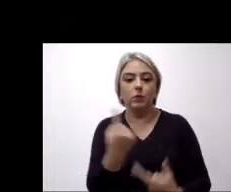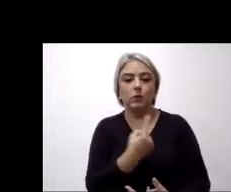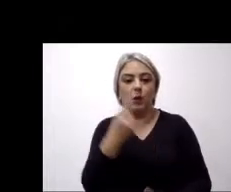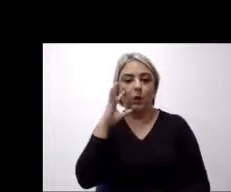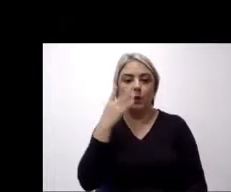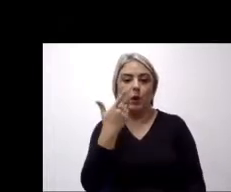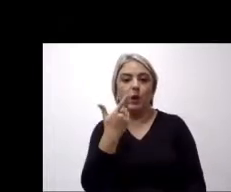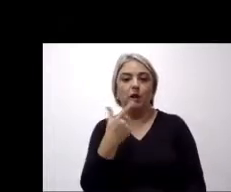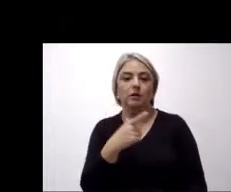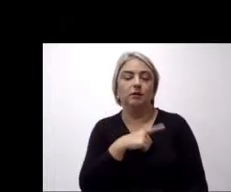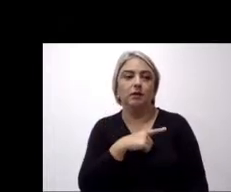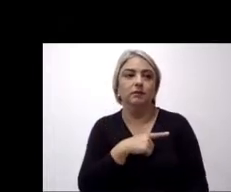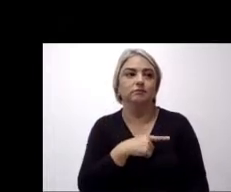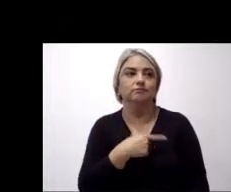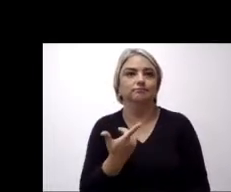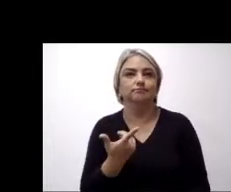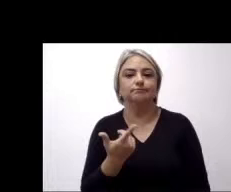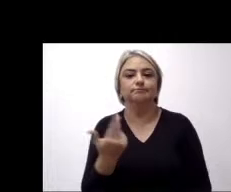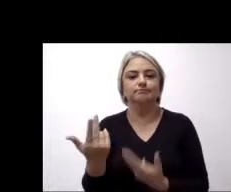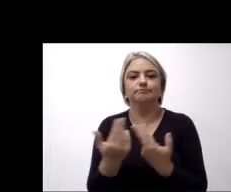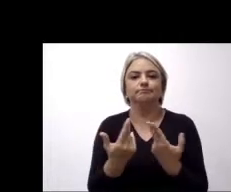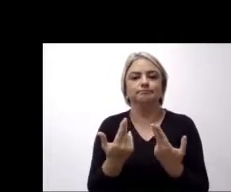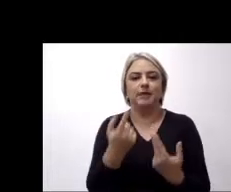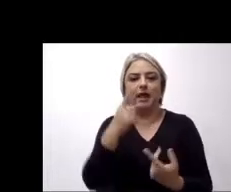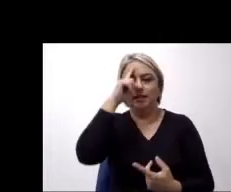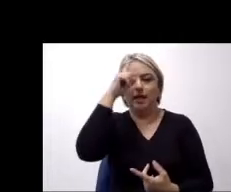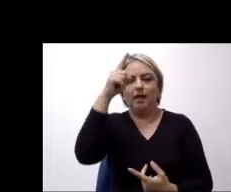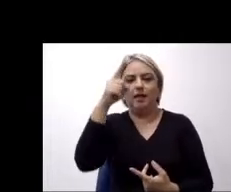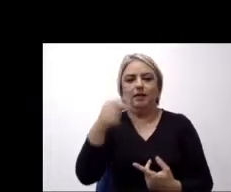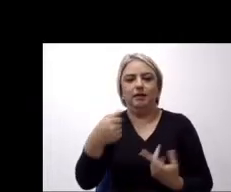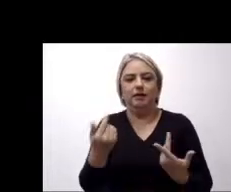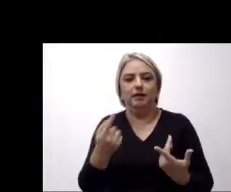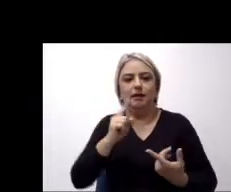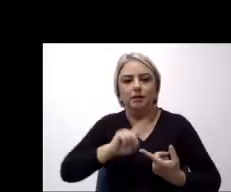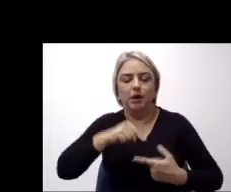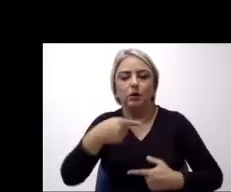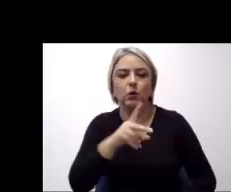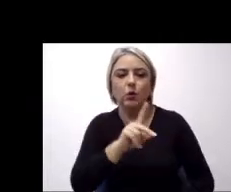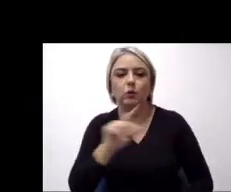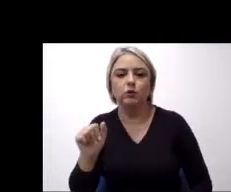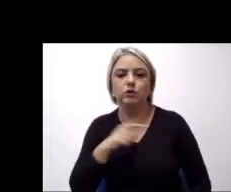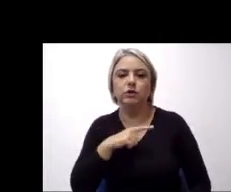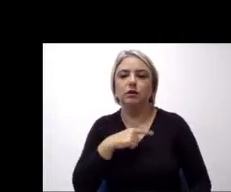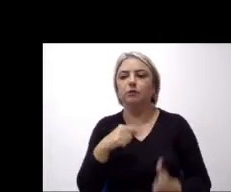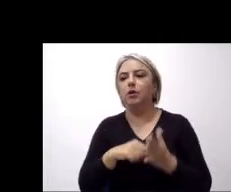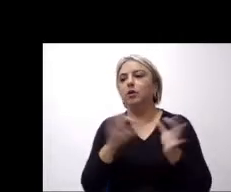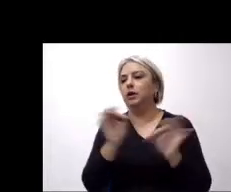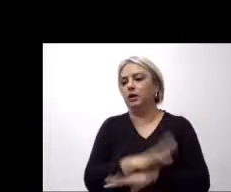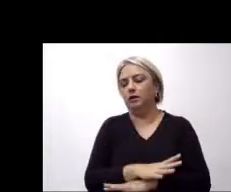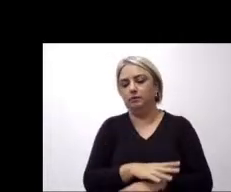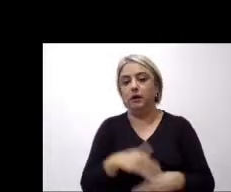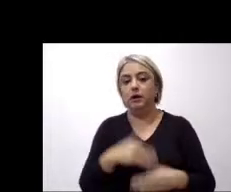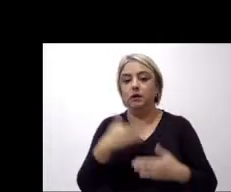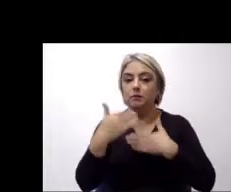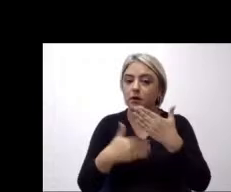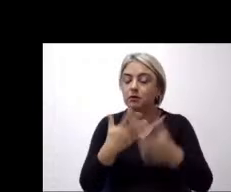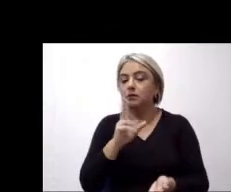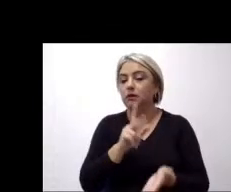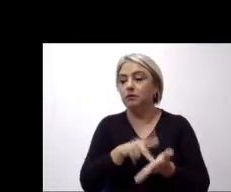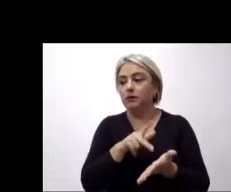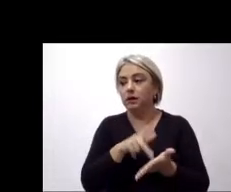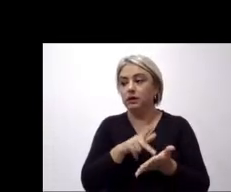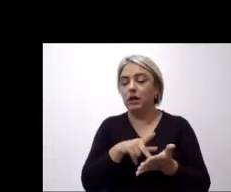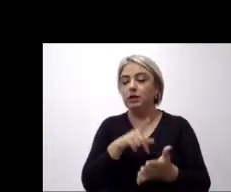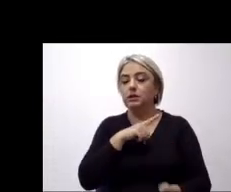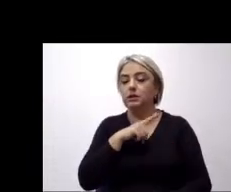same idea. But we observe a lot of processes to build this collective action, which means that some actors who try